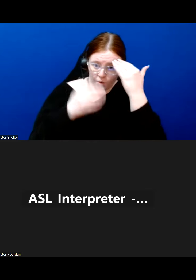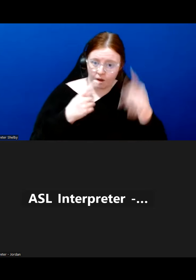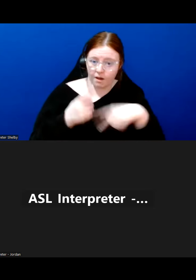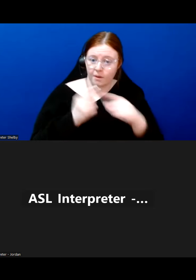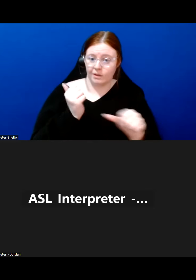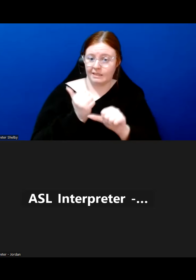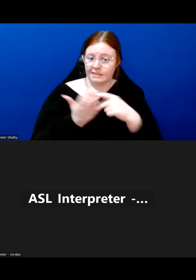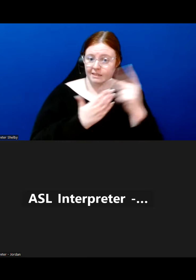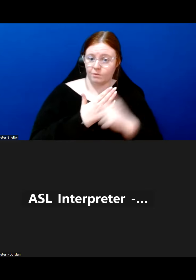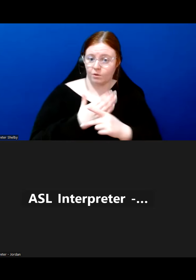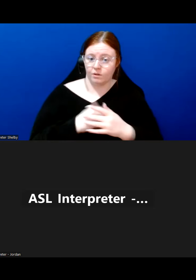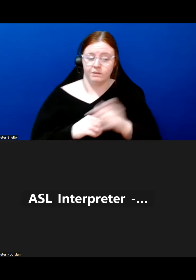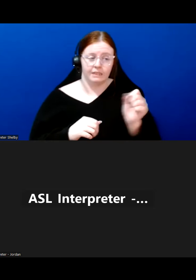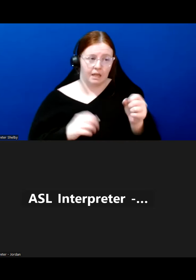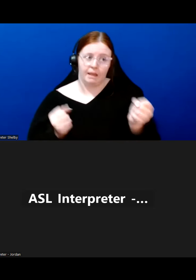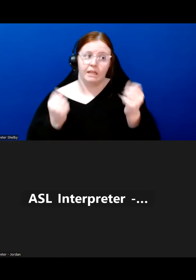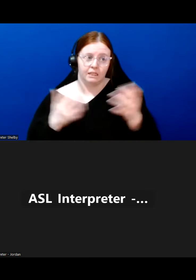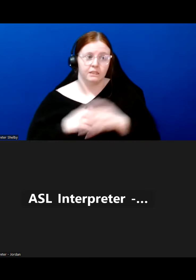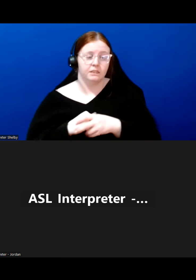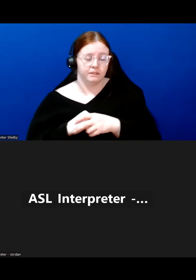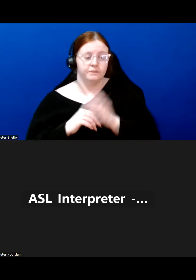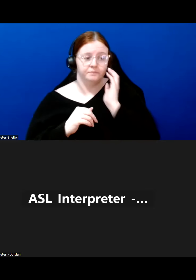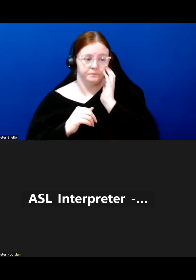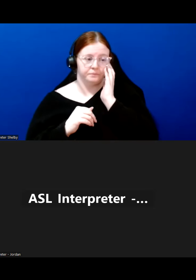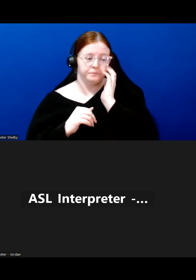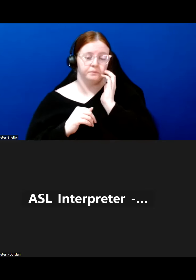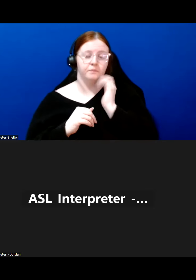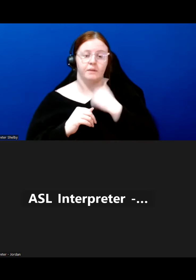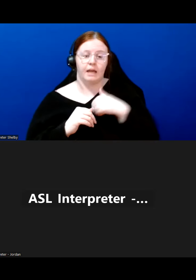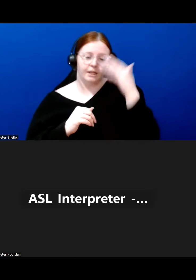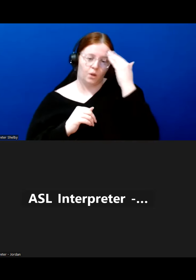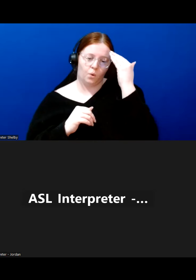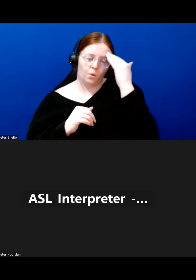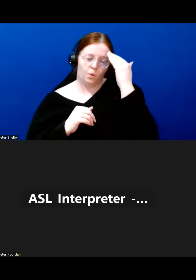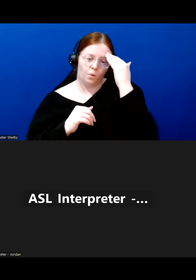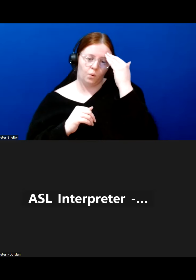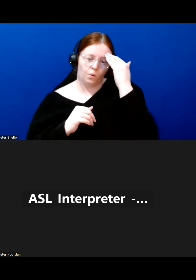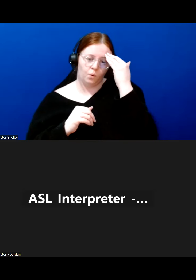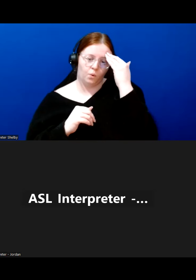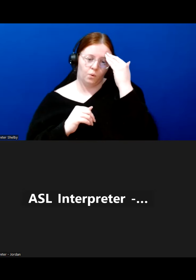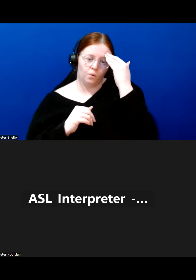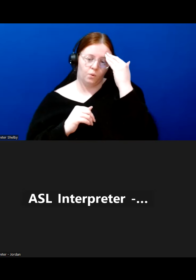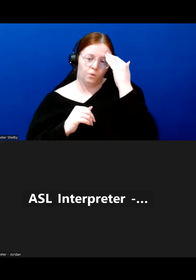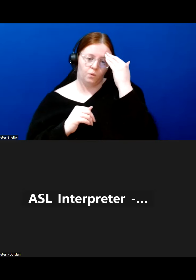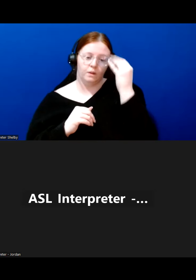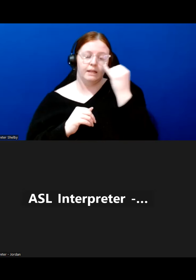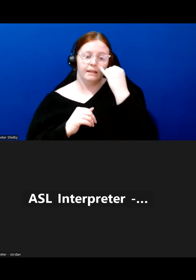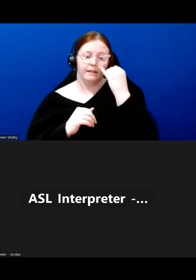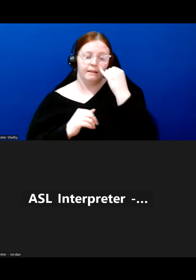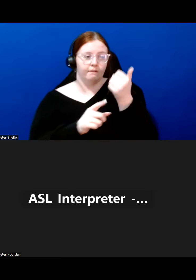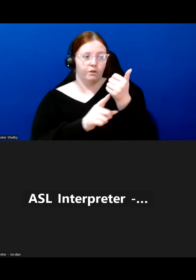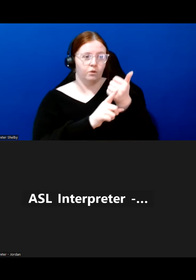out there? There are, yes. I know that anyone that has been exposed to loud noise